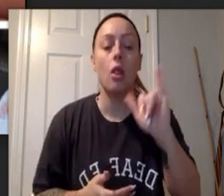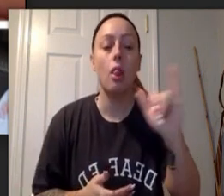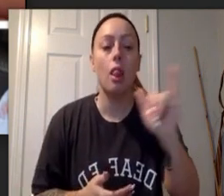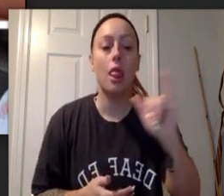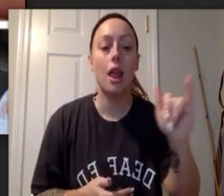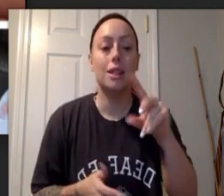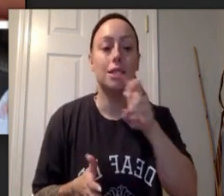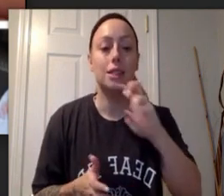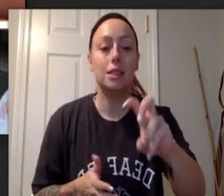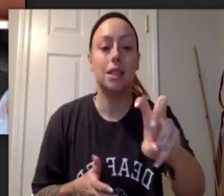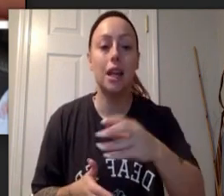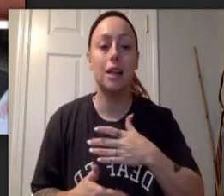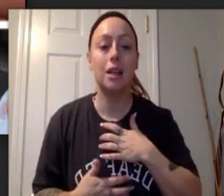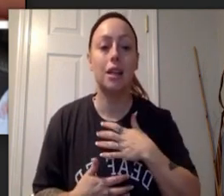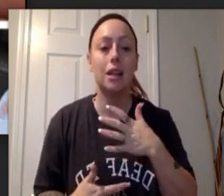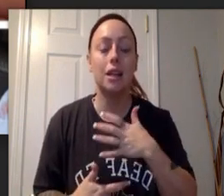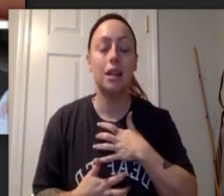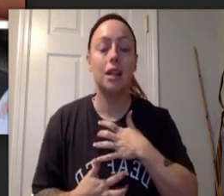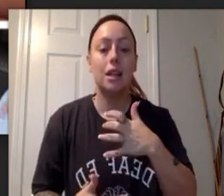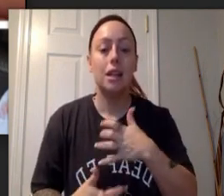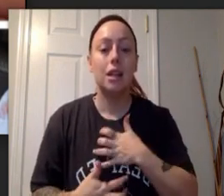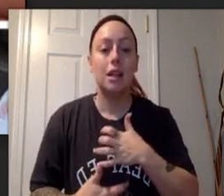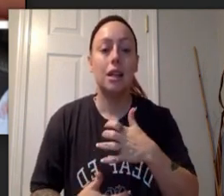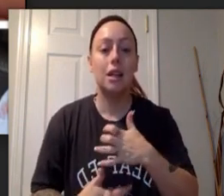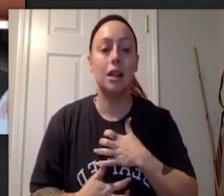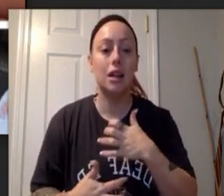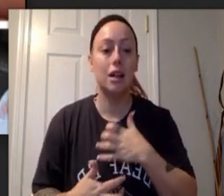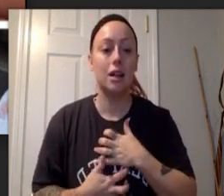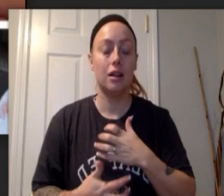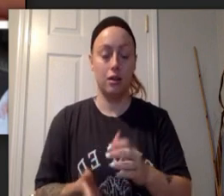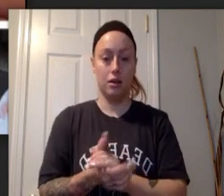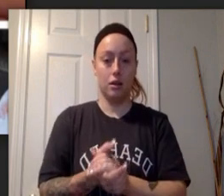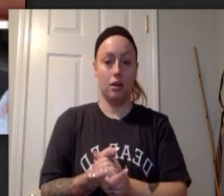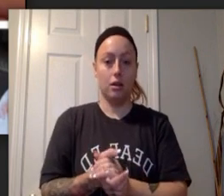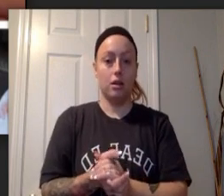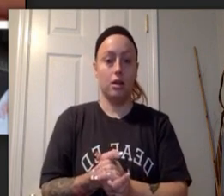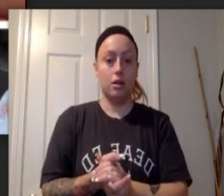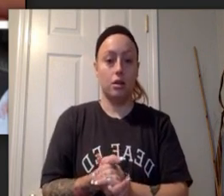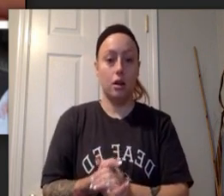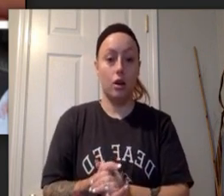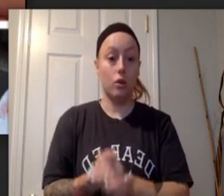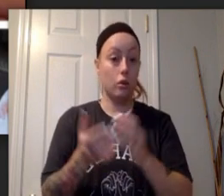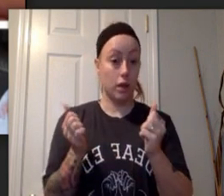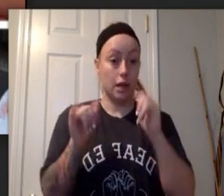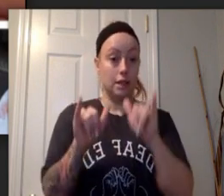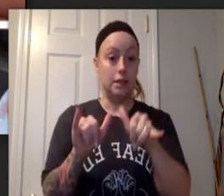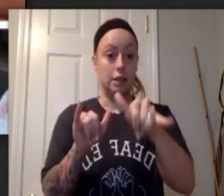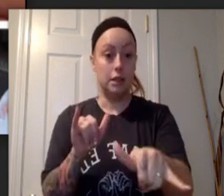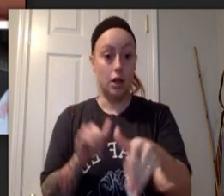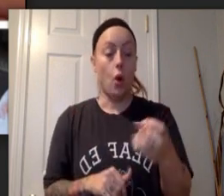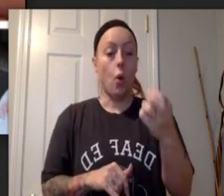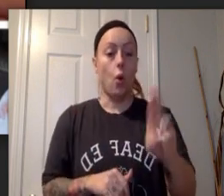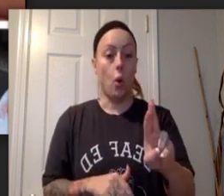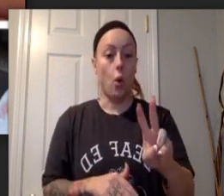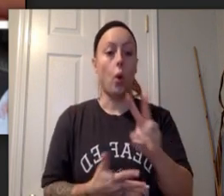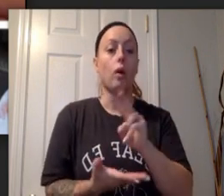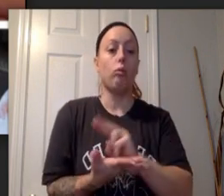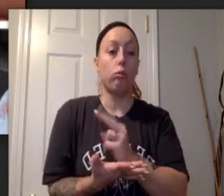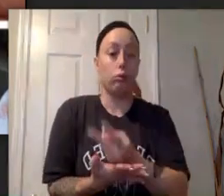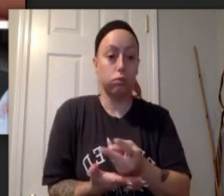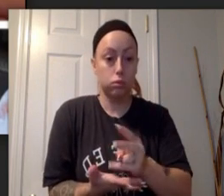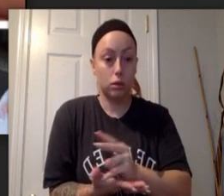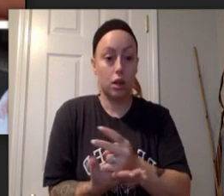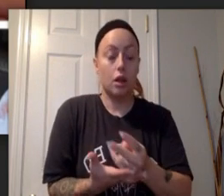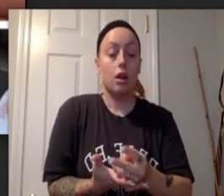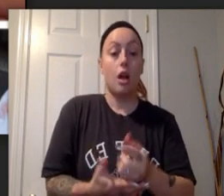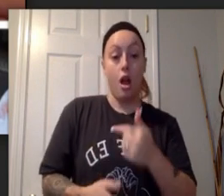look like a seizure. People can be completely still or kind of writhing. They can have a slow heart rate or low blood